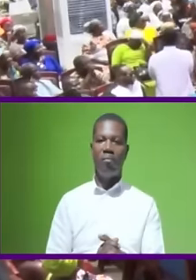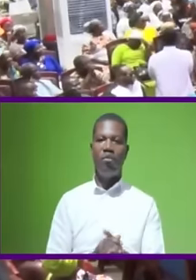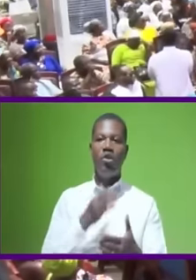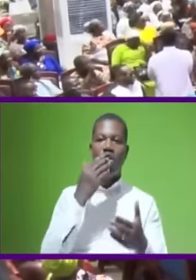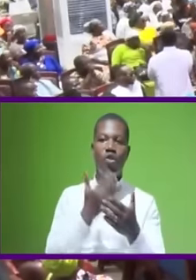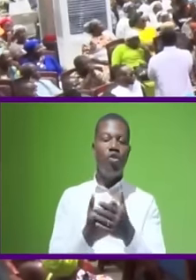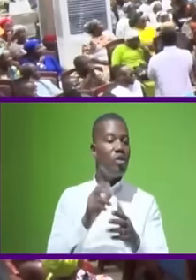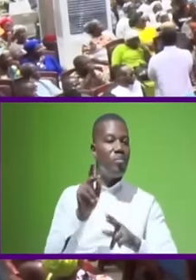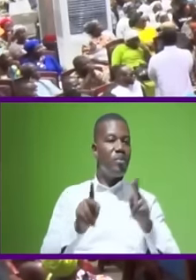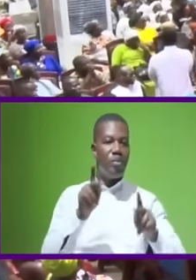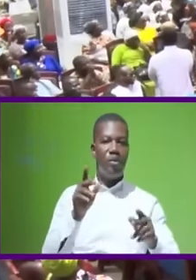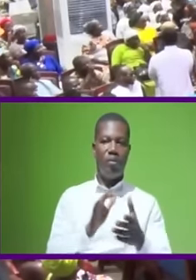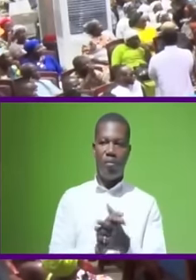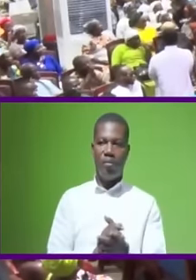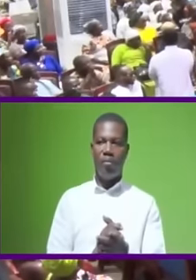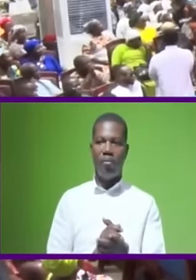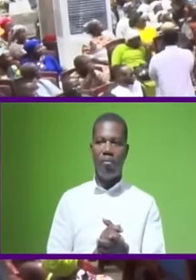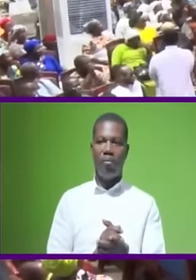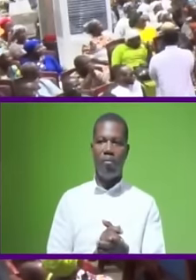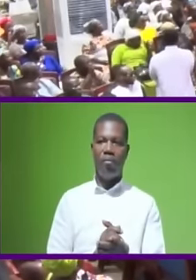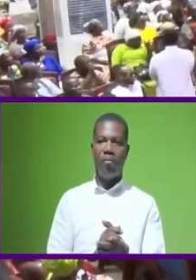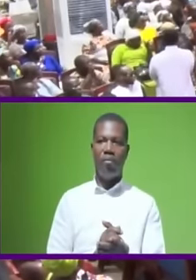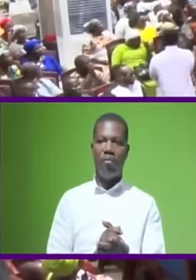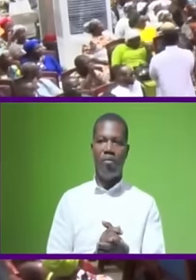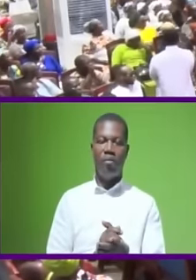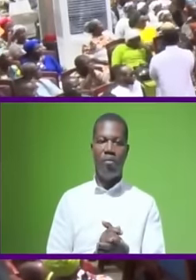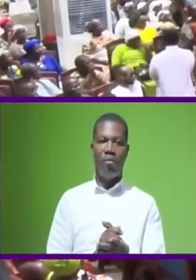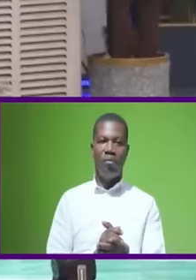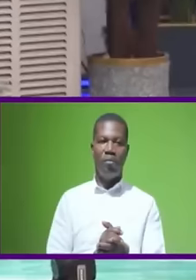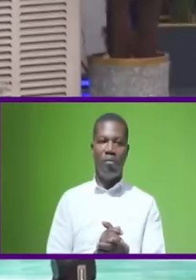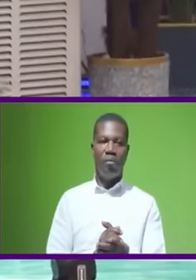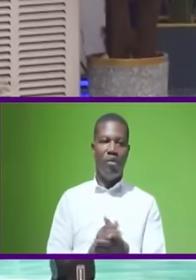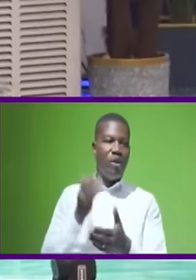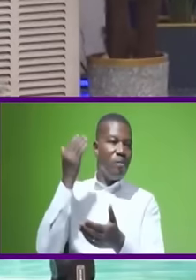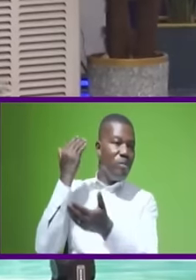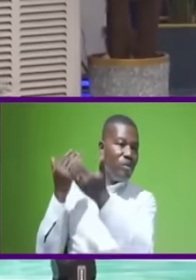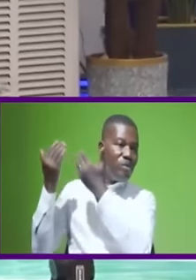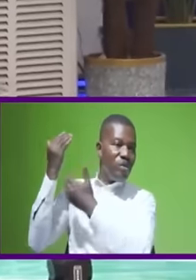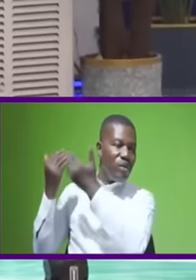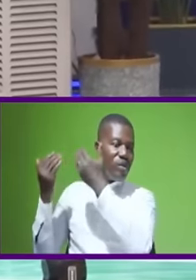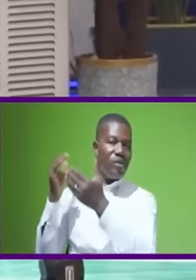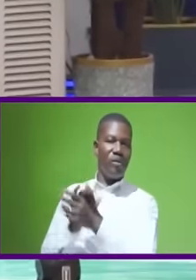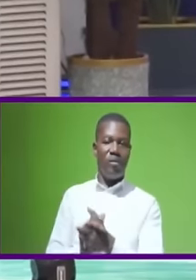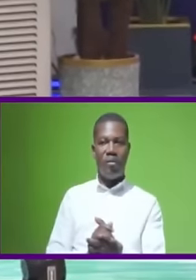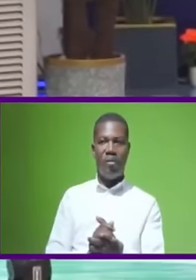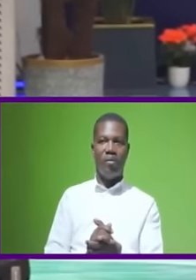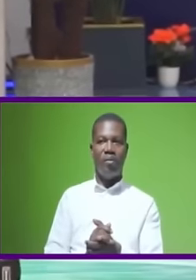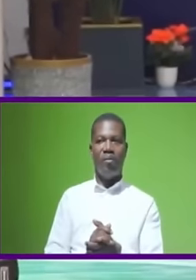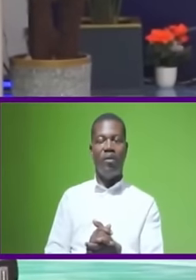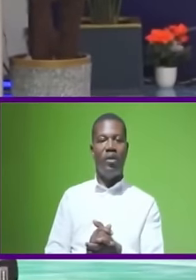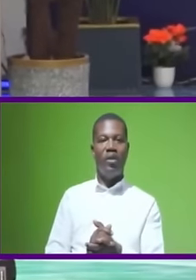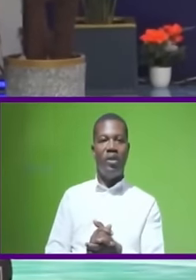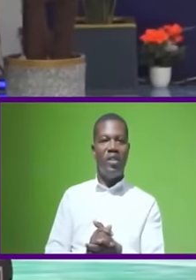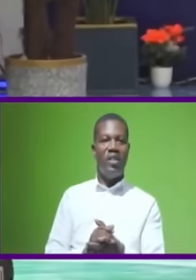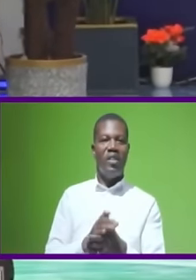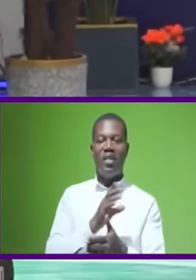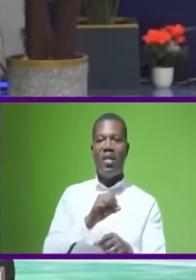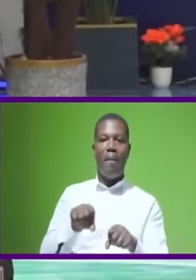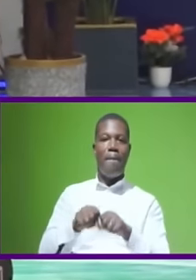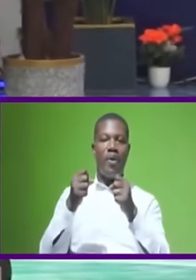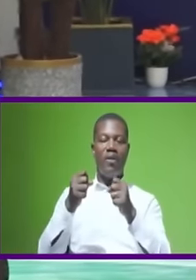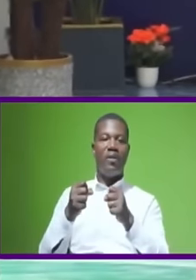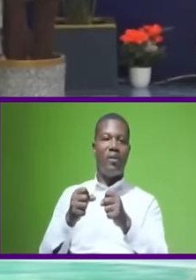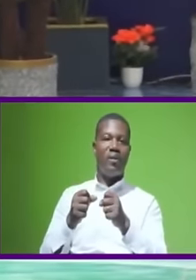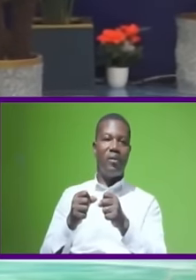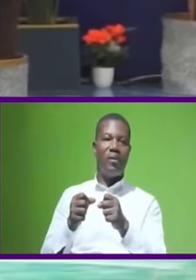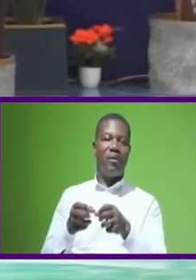Adolfo. Beloved. Martin Luther no more pencil. During the days of Martin Luther. And a breakaway by him.